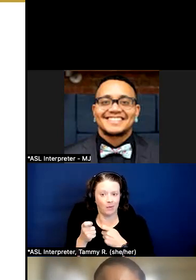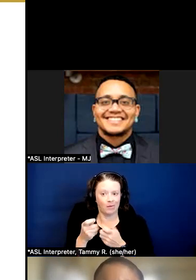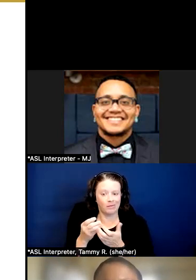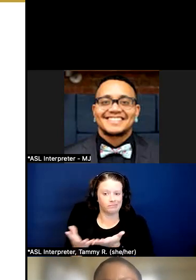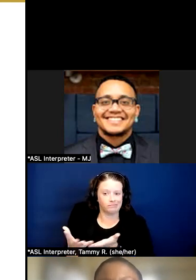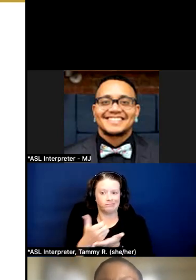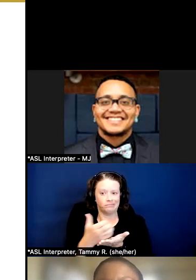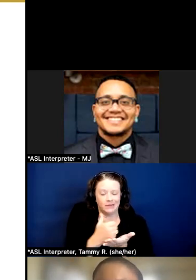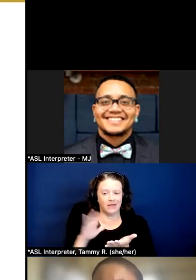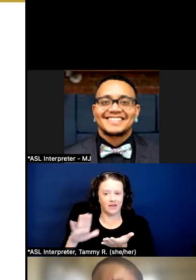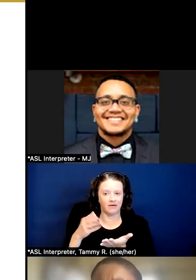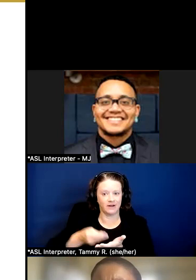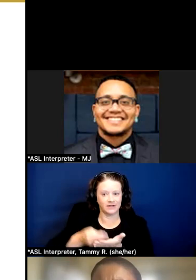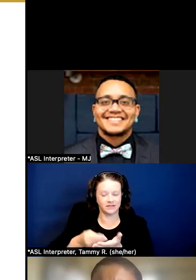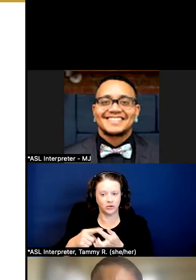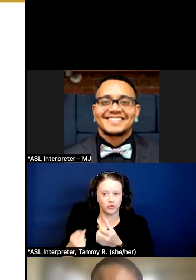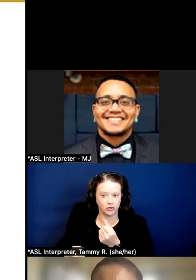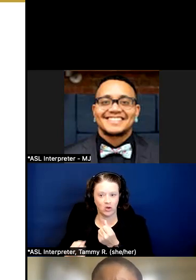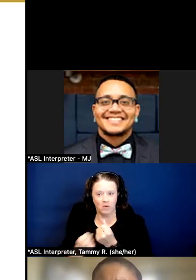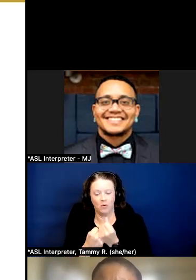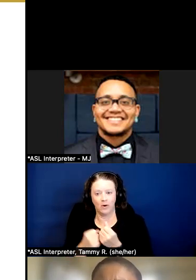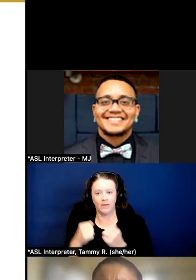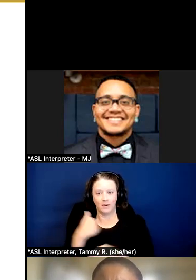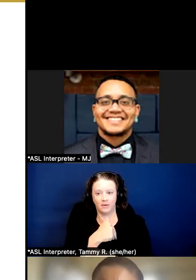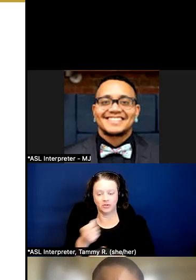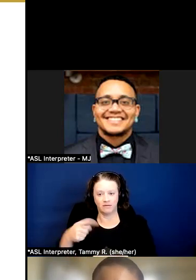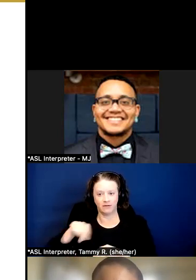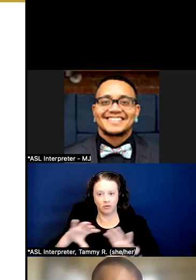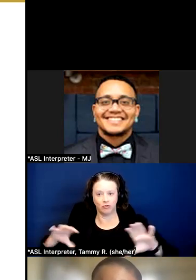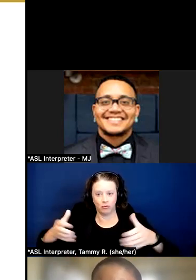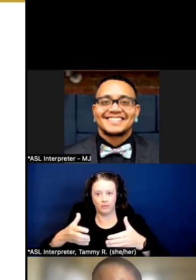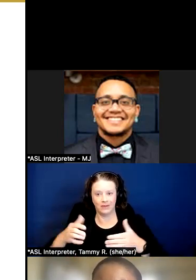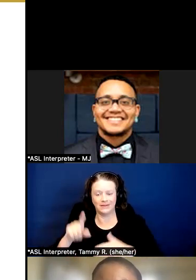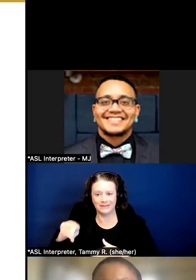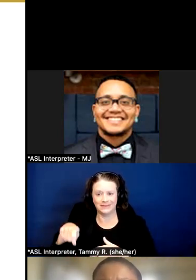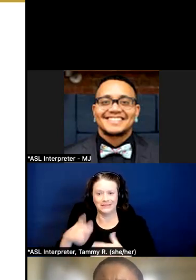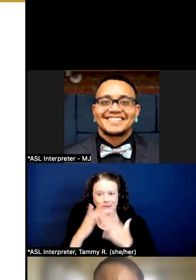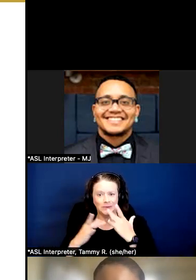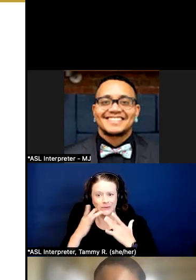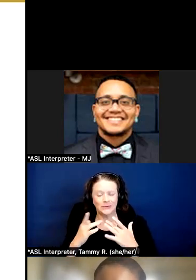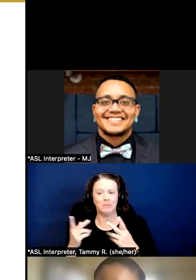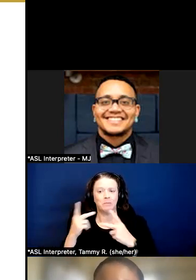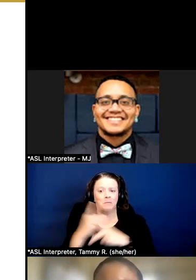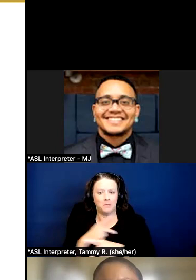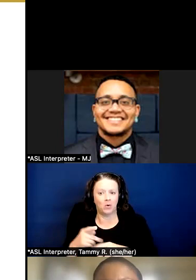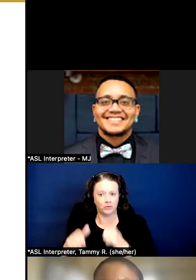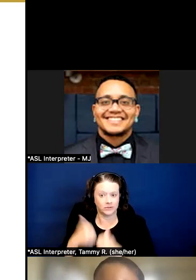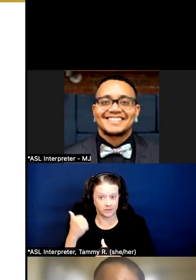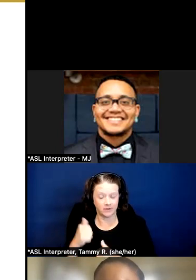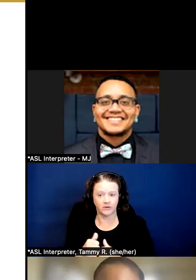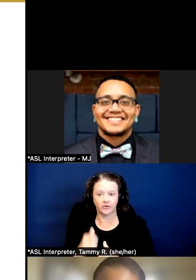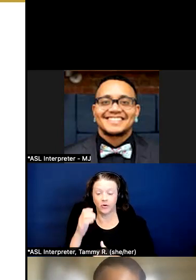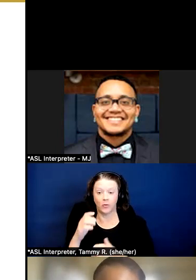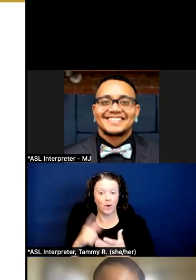together to support the members of the group that are most in need. So every month, the group will